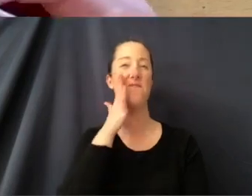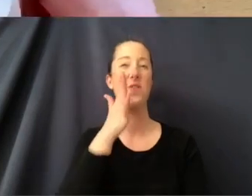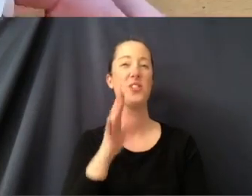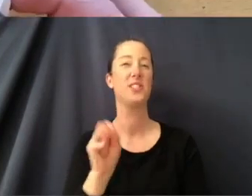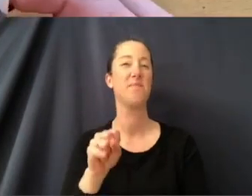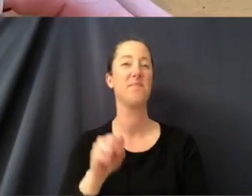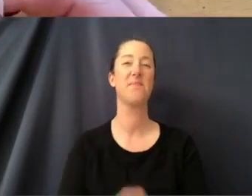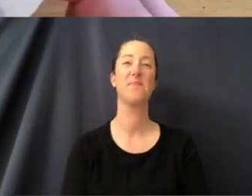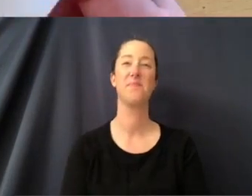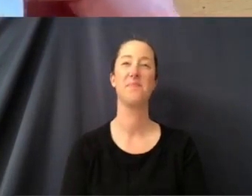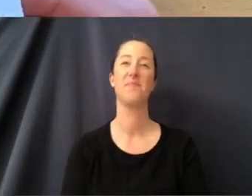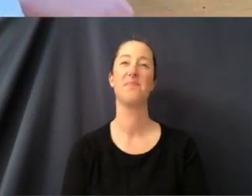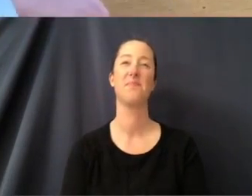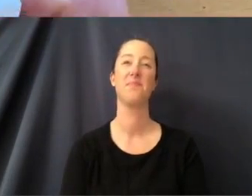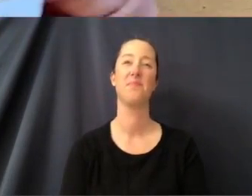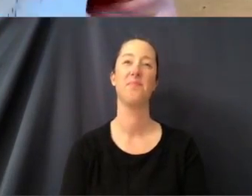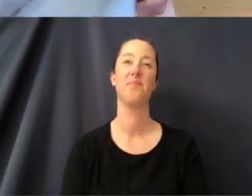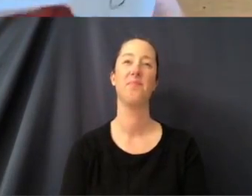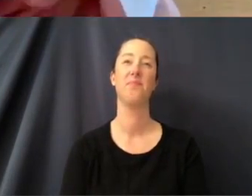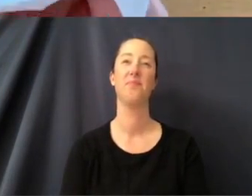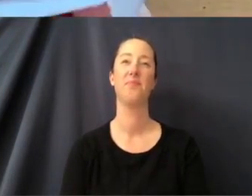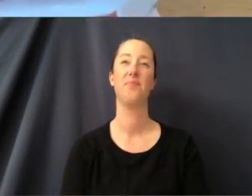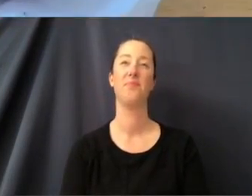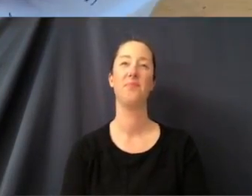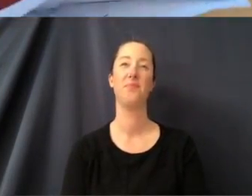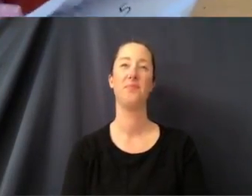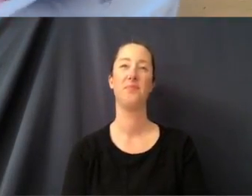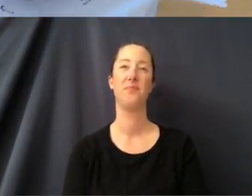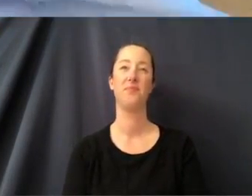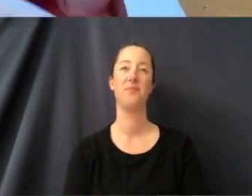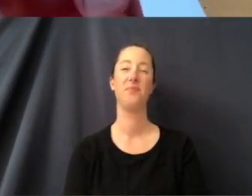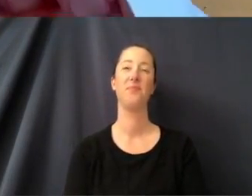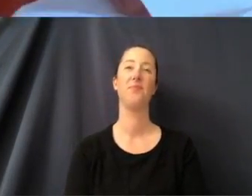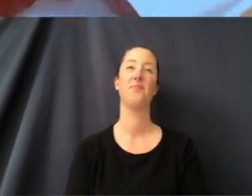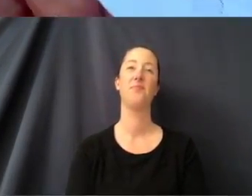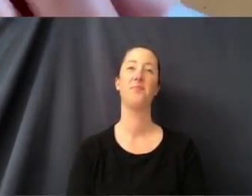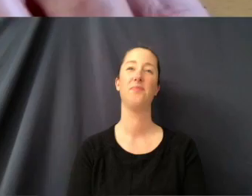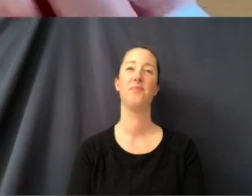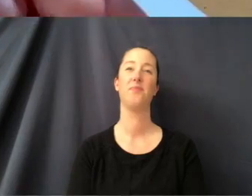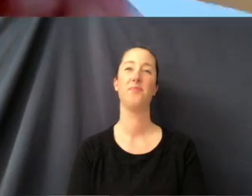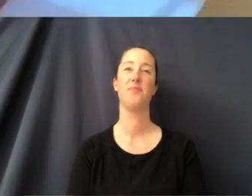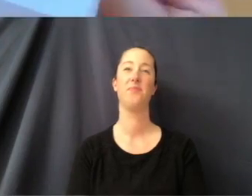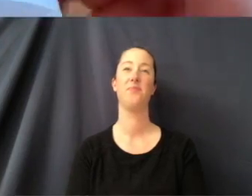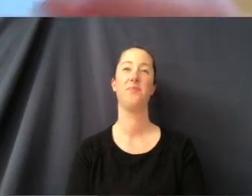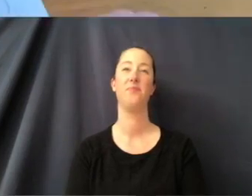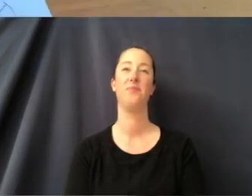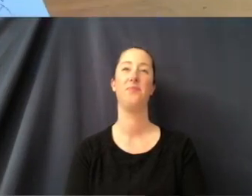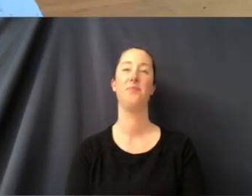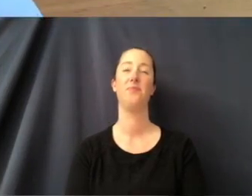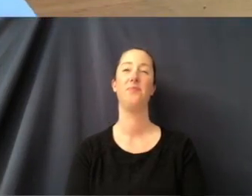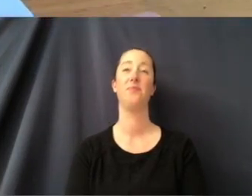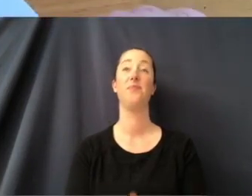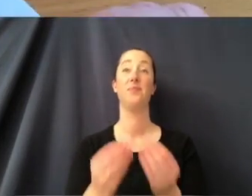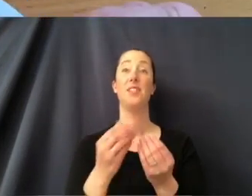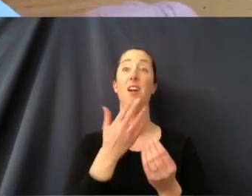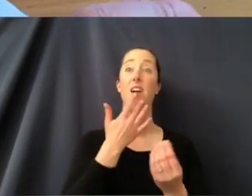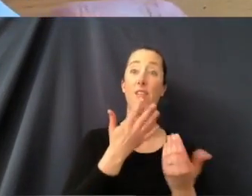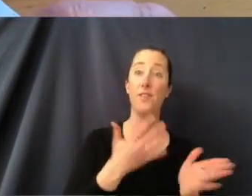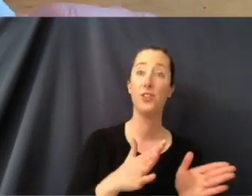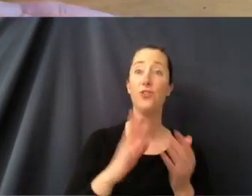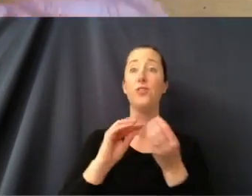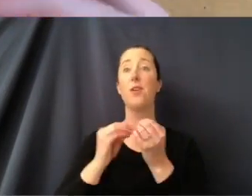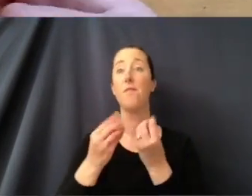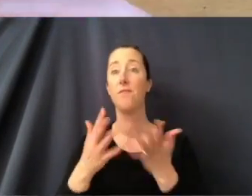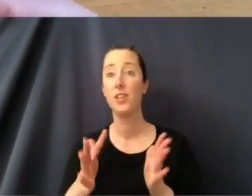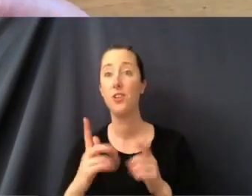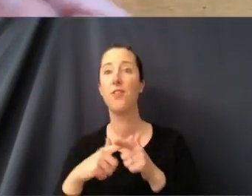So now that you've written in all of your fortunes and your numbers and your colors, and you fit it back